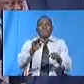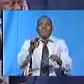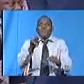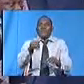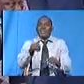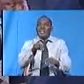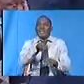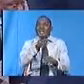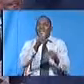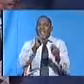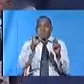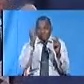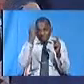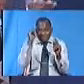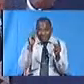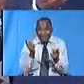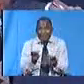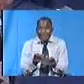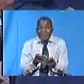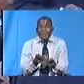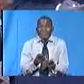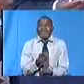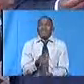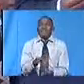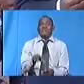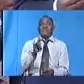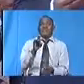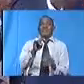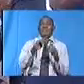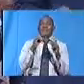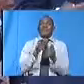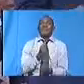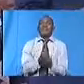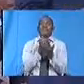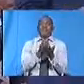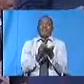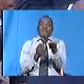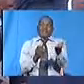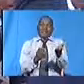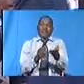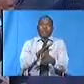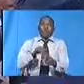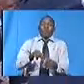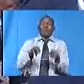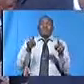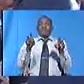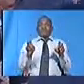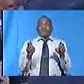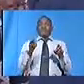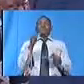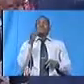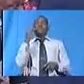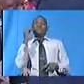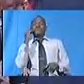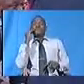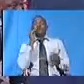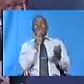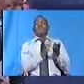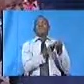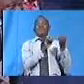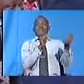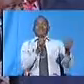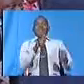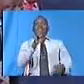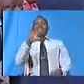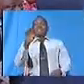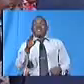agents. We might as well sit back at our home, trusting that the Electoral Commission